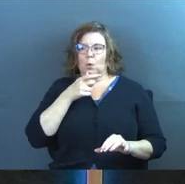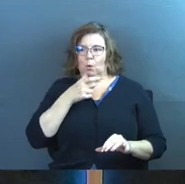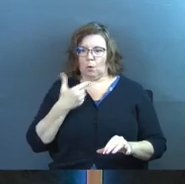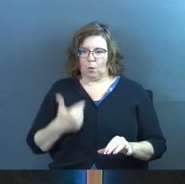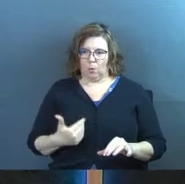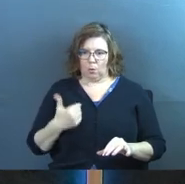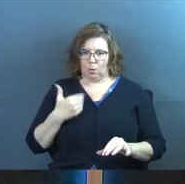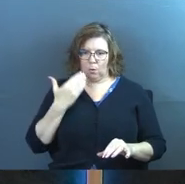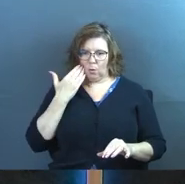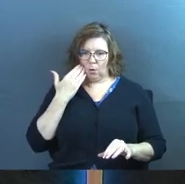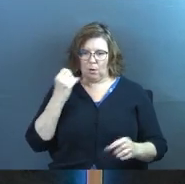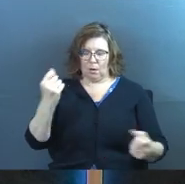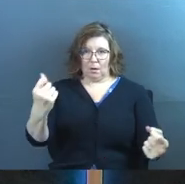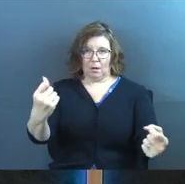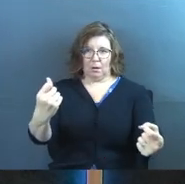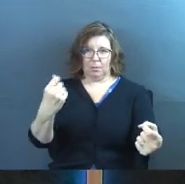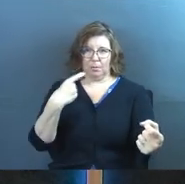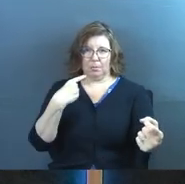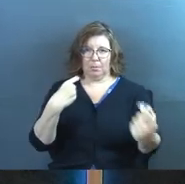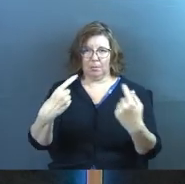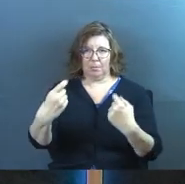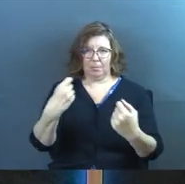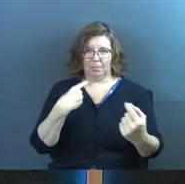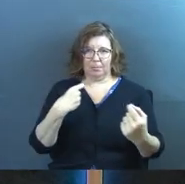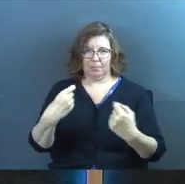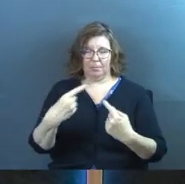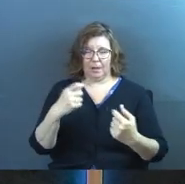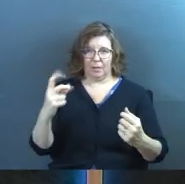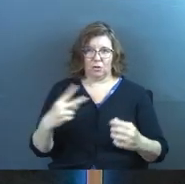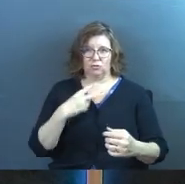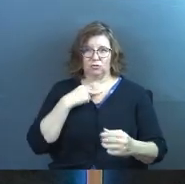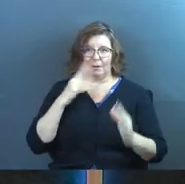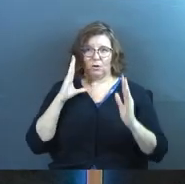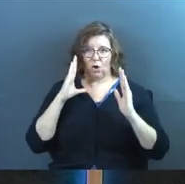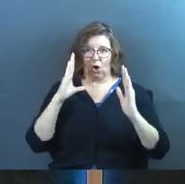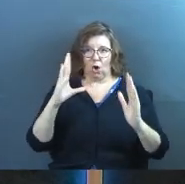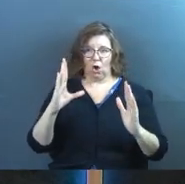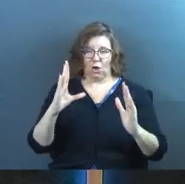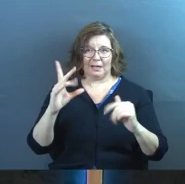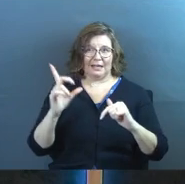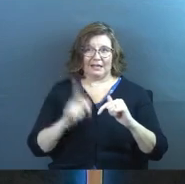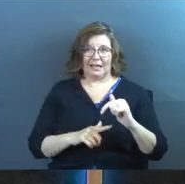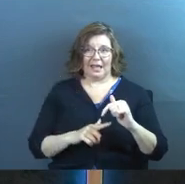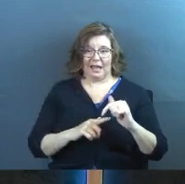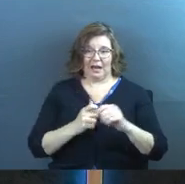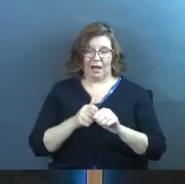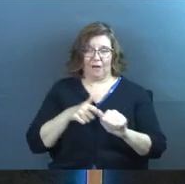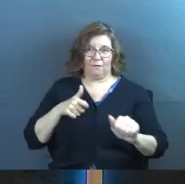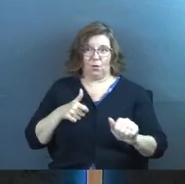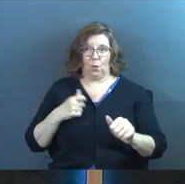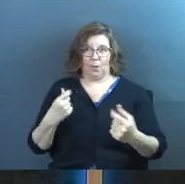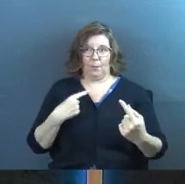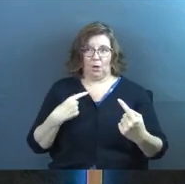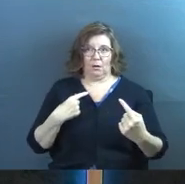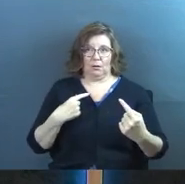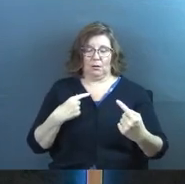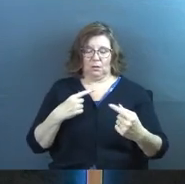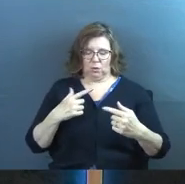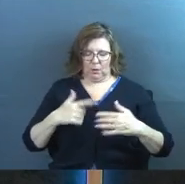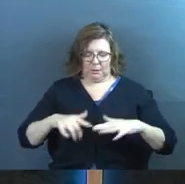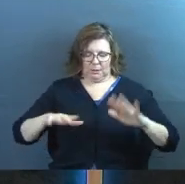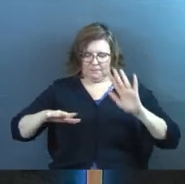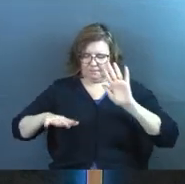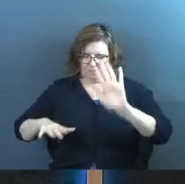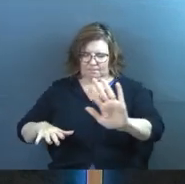he's supposed to be. And there's this moment where, like, they're trapped in a hallway, and Neo can't get away from the bullets anymore, and all of a sudden he puts